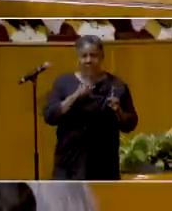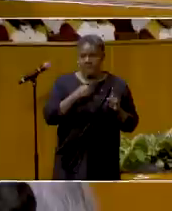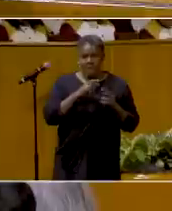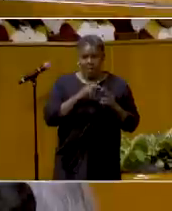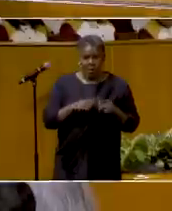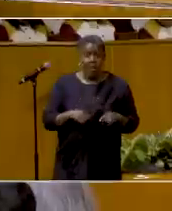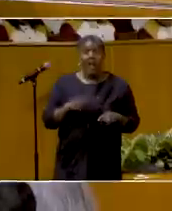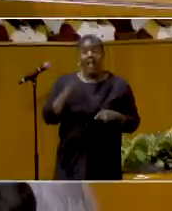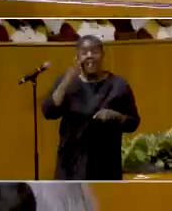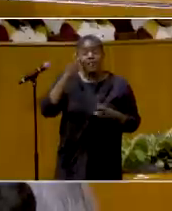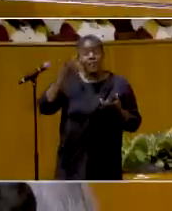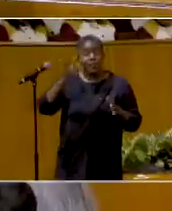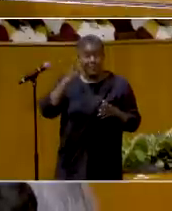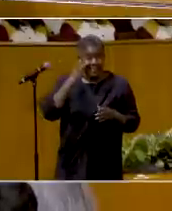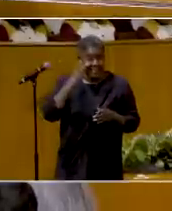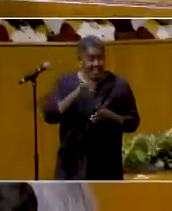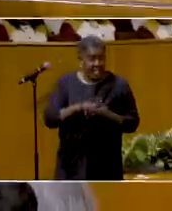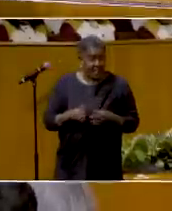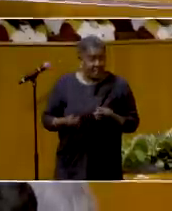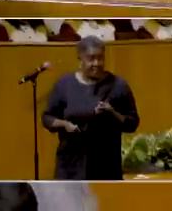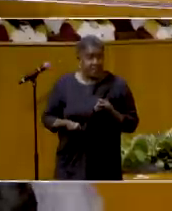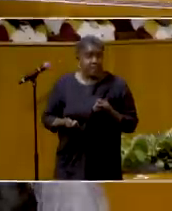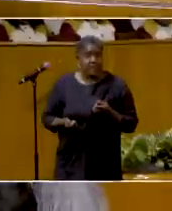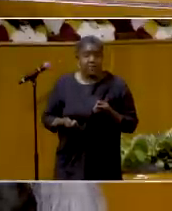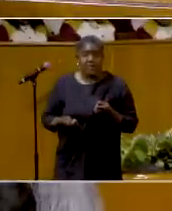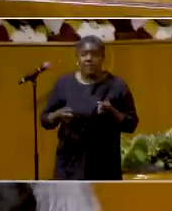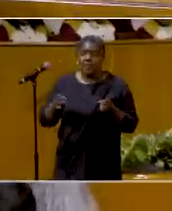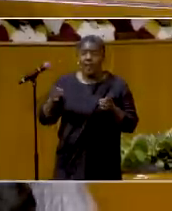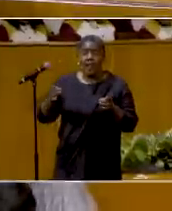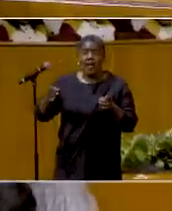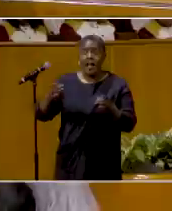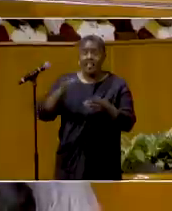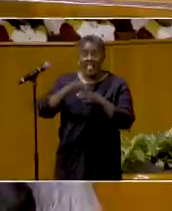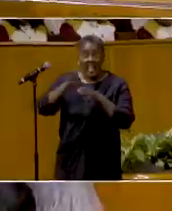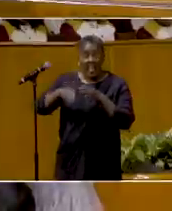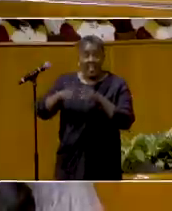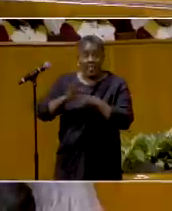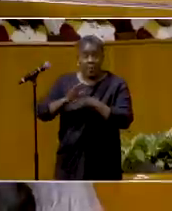If you've seen it, that's a horrible ending.